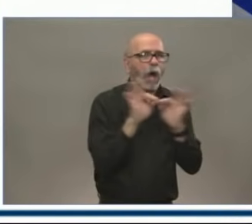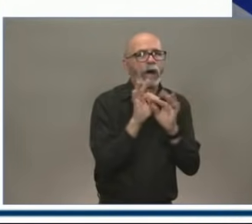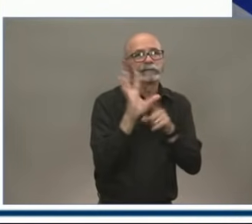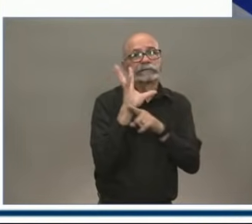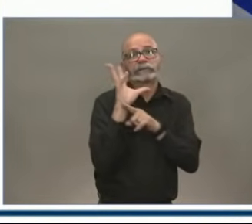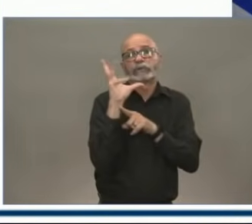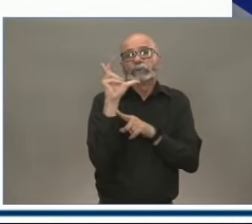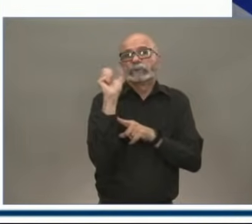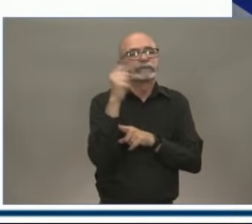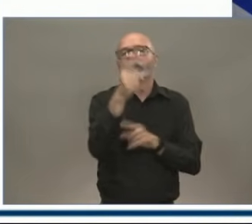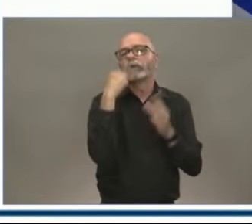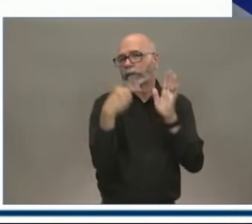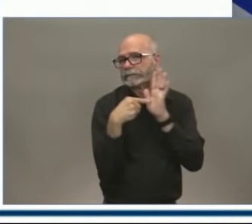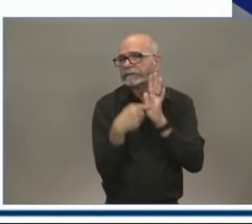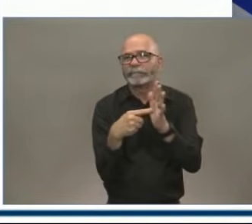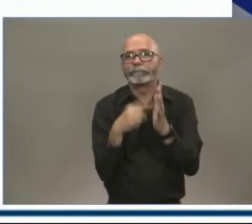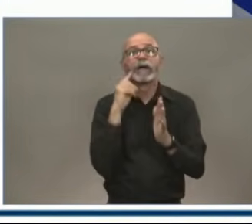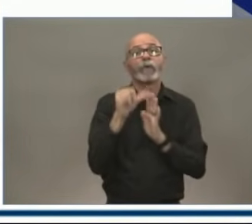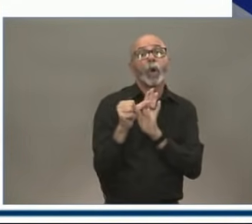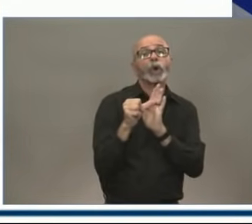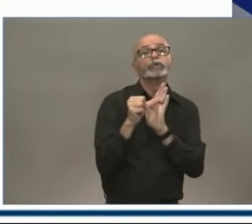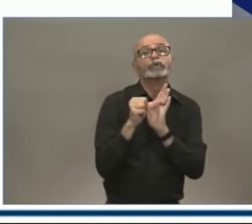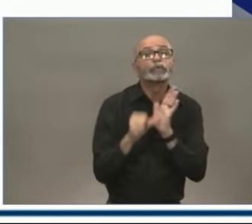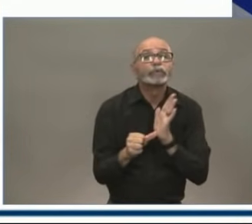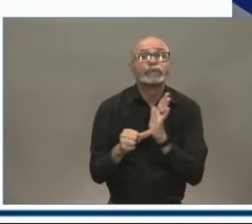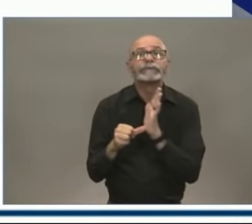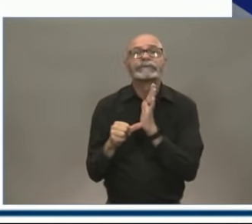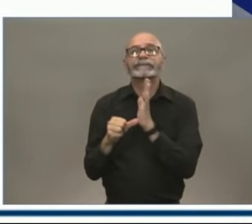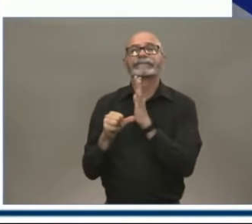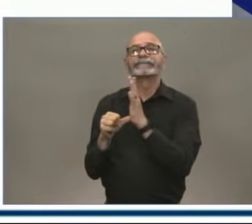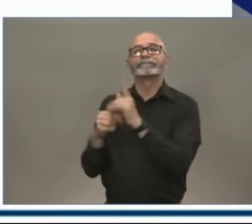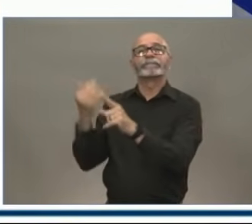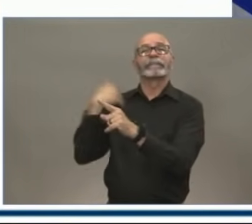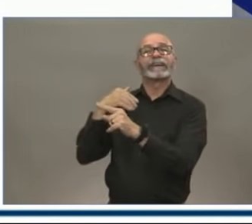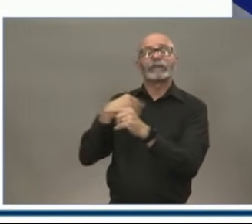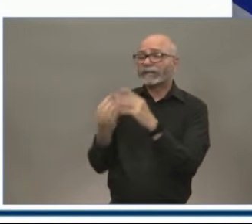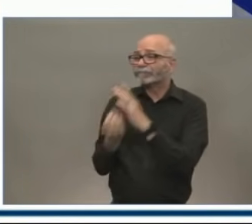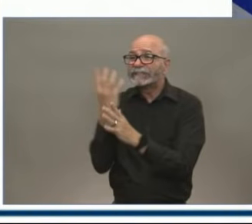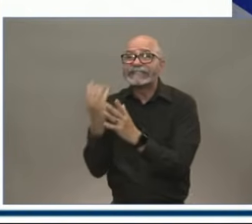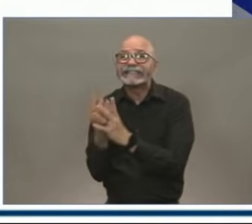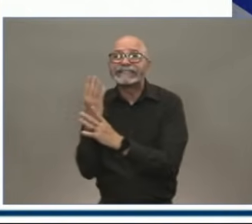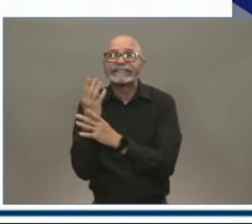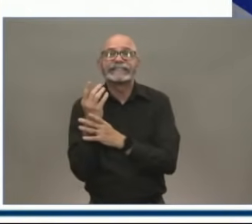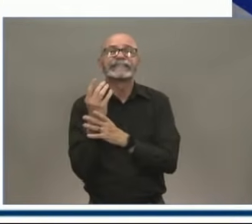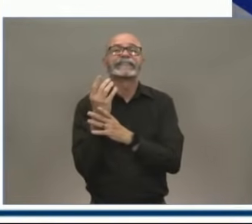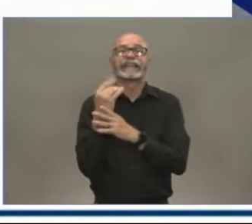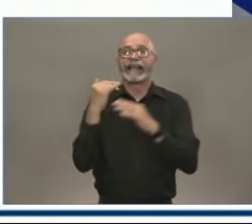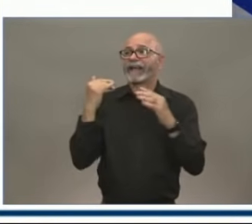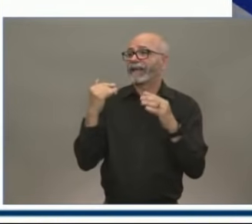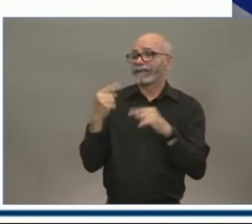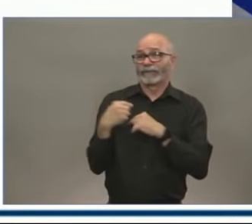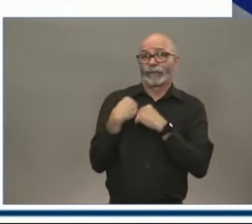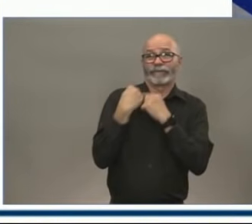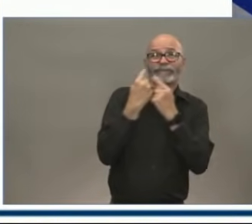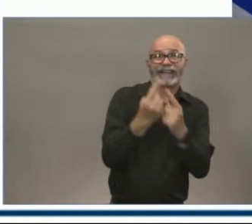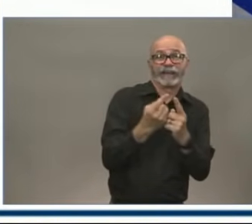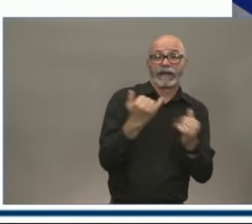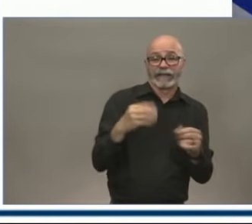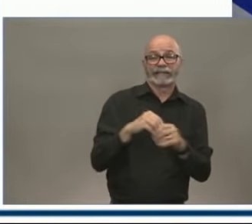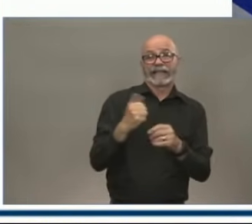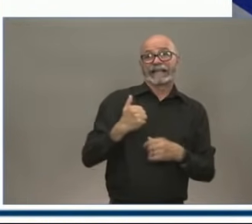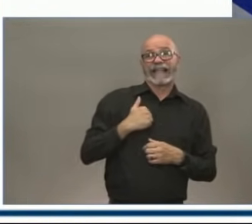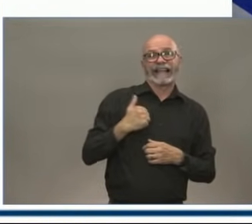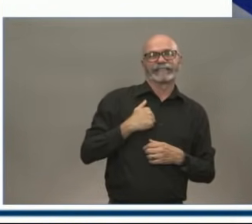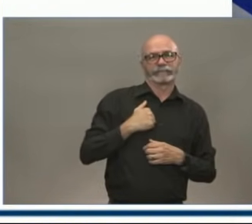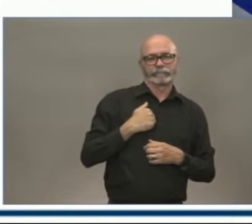our surgeries that would be in the first round. I would also say to you there's a cost to our province. We were the only Canadian province to ensure that early childhood